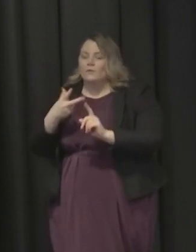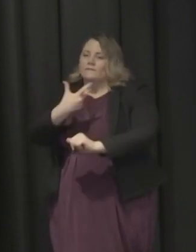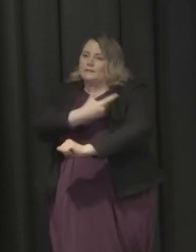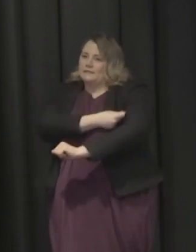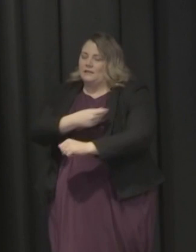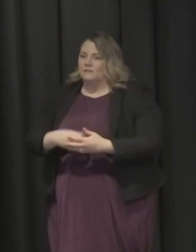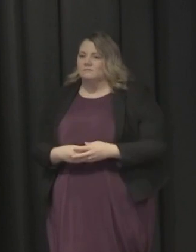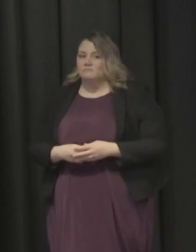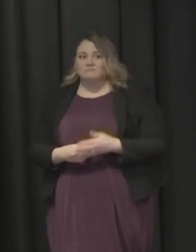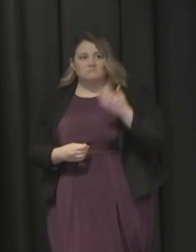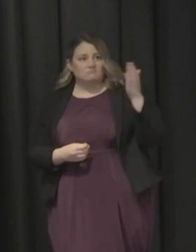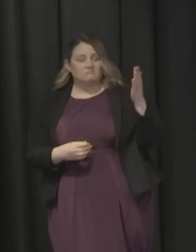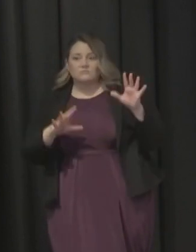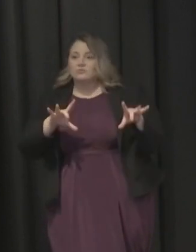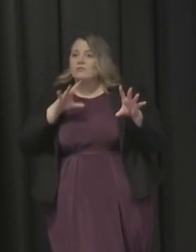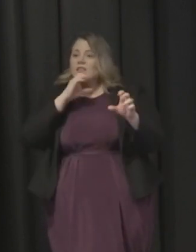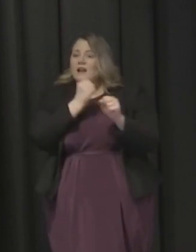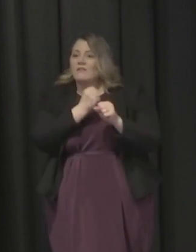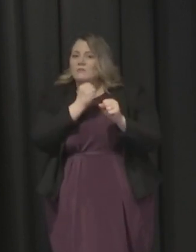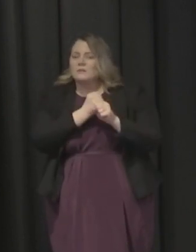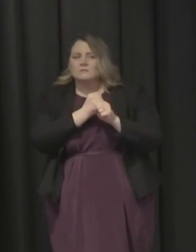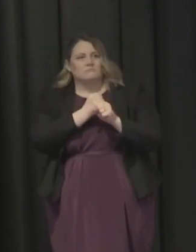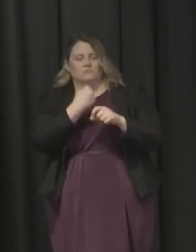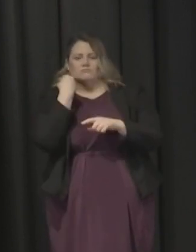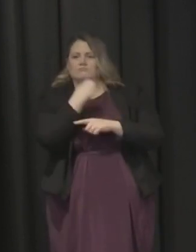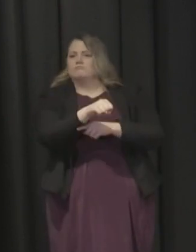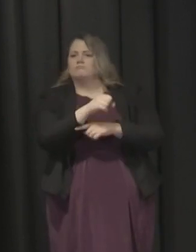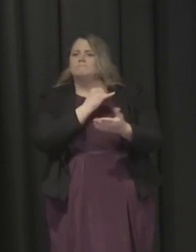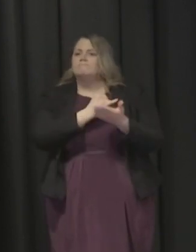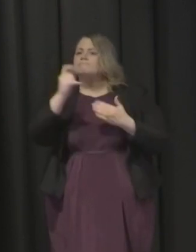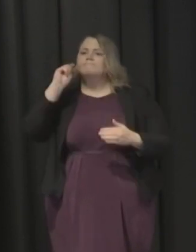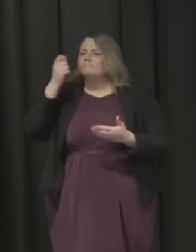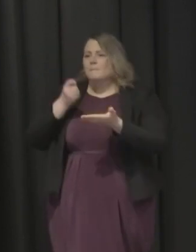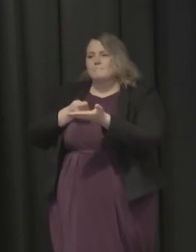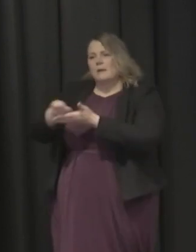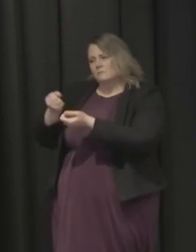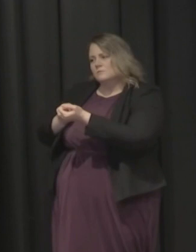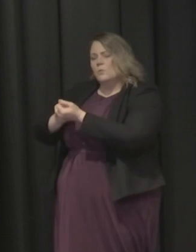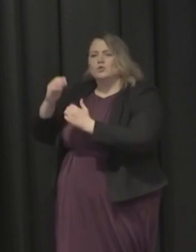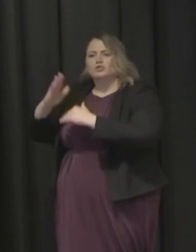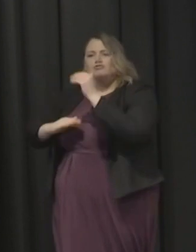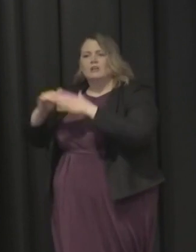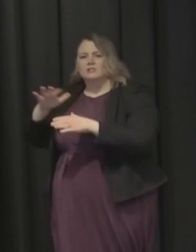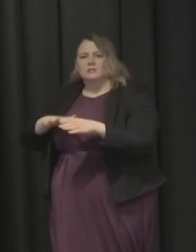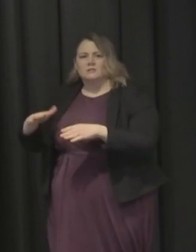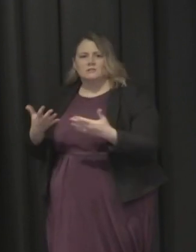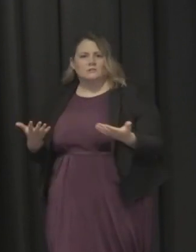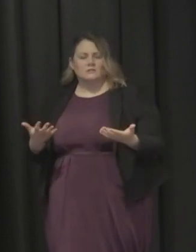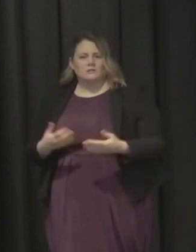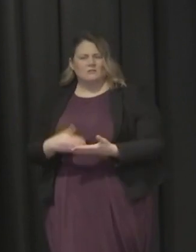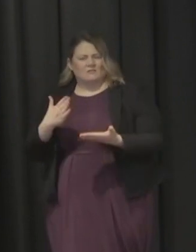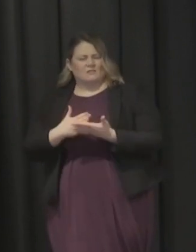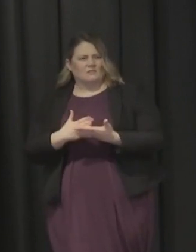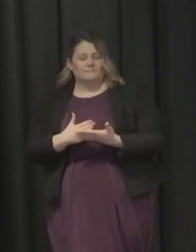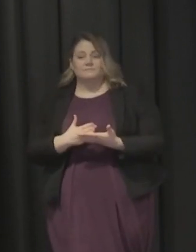expect. The construction grants would have been doubled if the Commonwealth Government had not refused to contribute to the